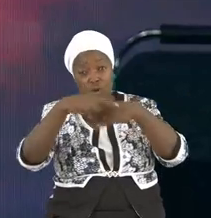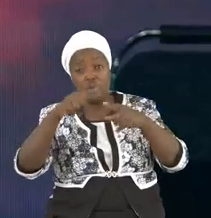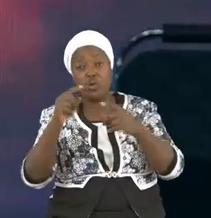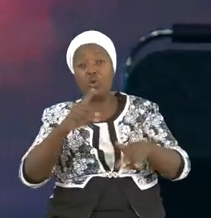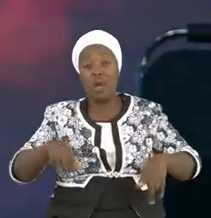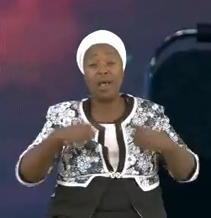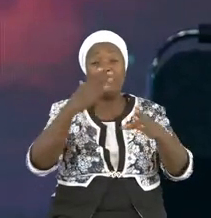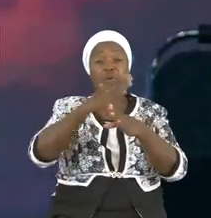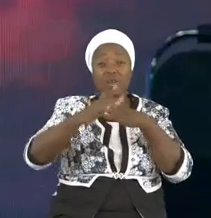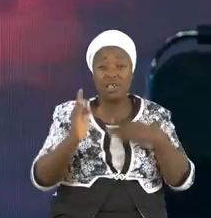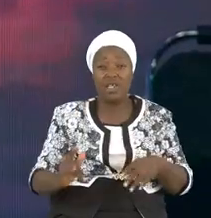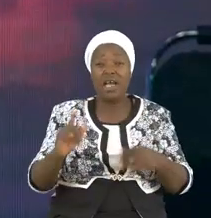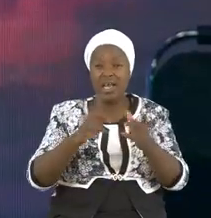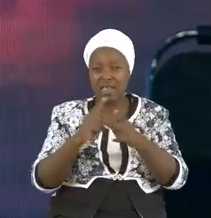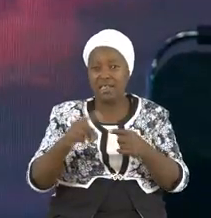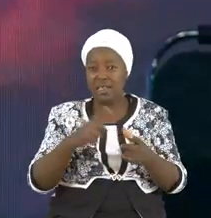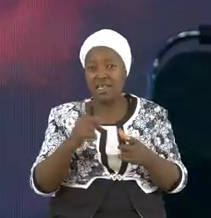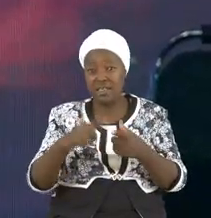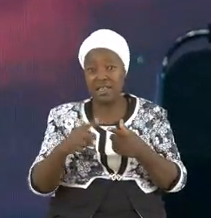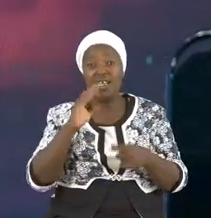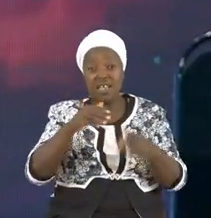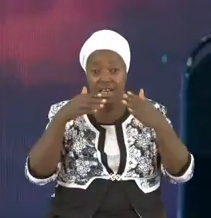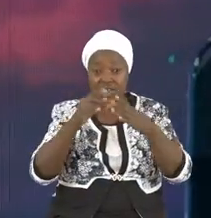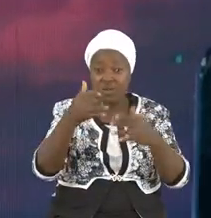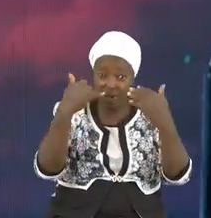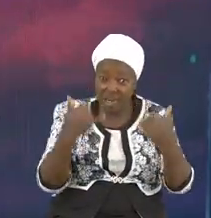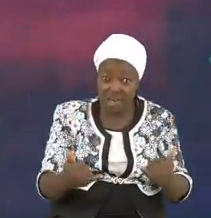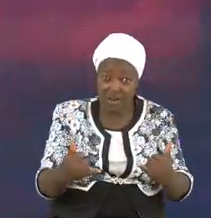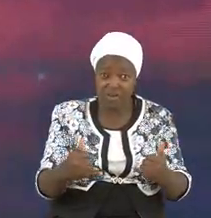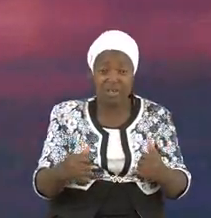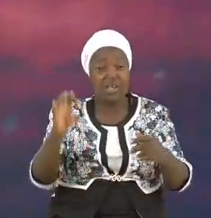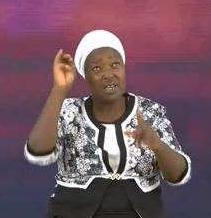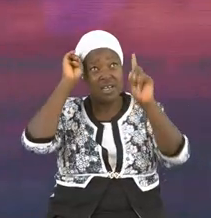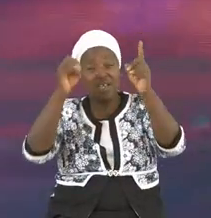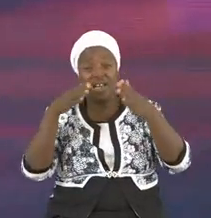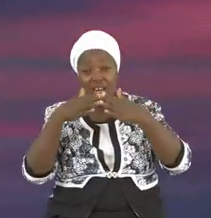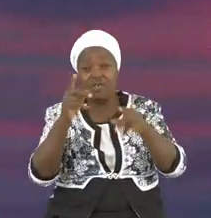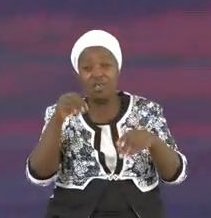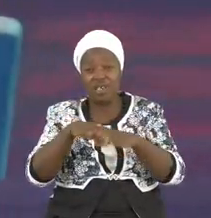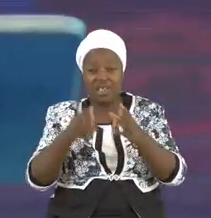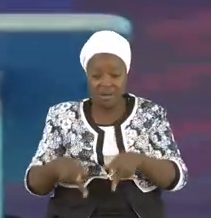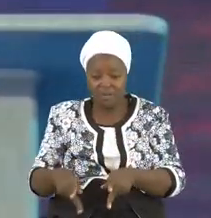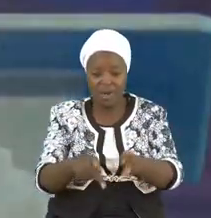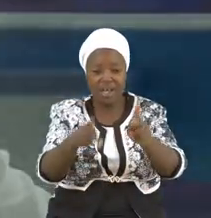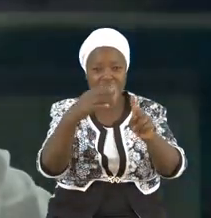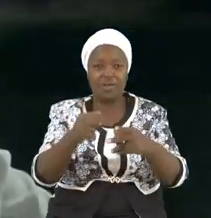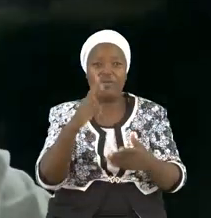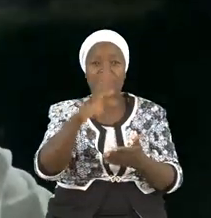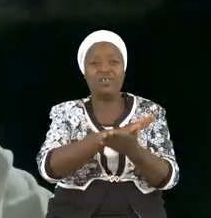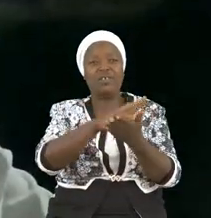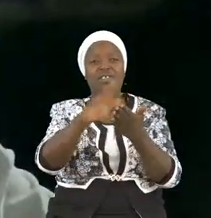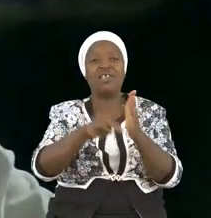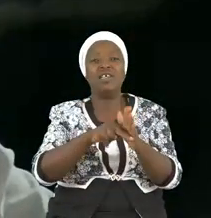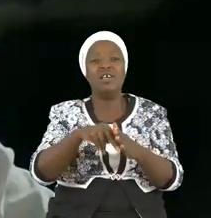And then he leads you now. He leads you in the path of righteousness for his